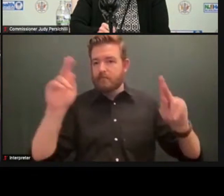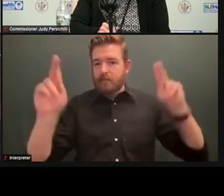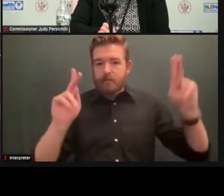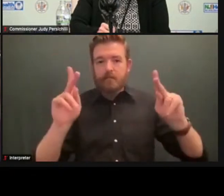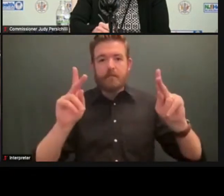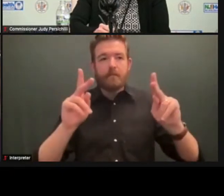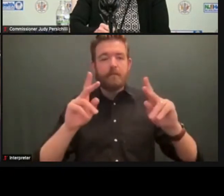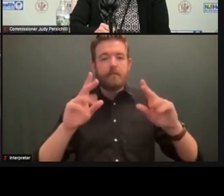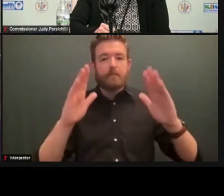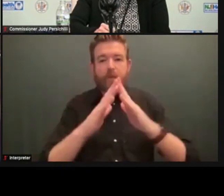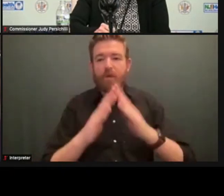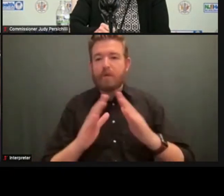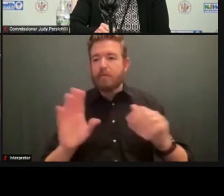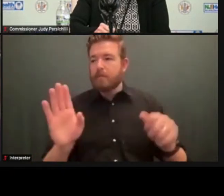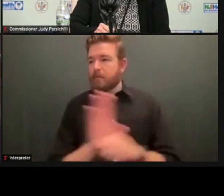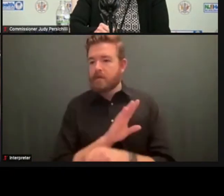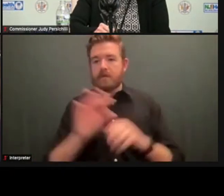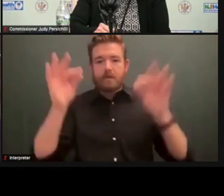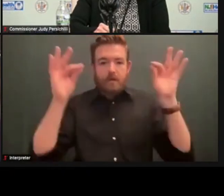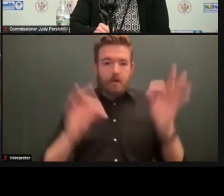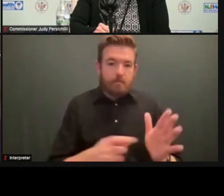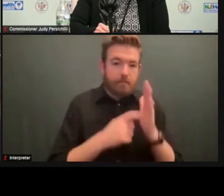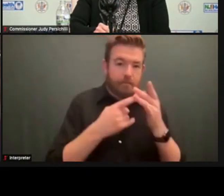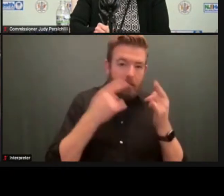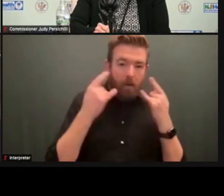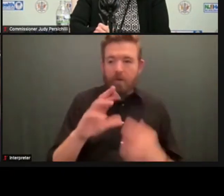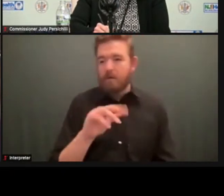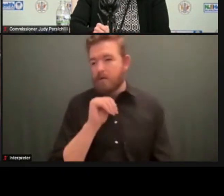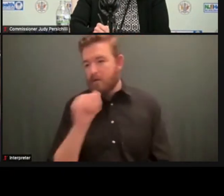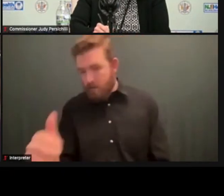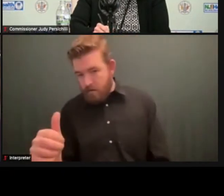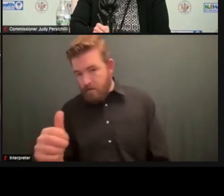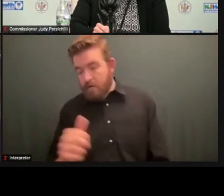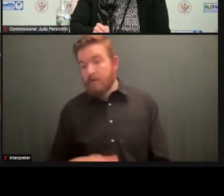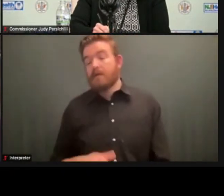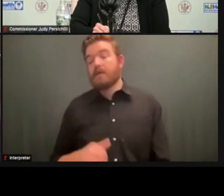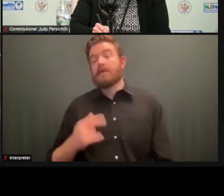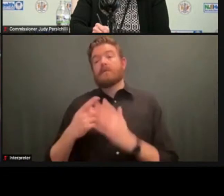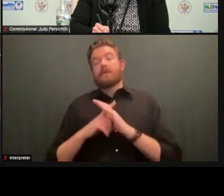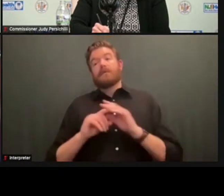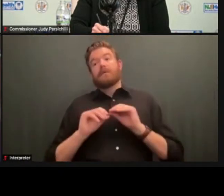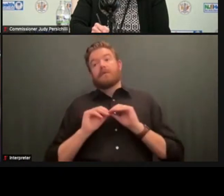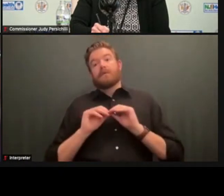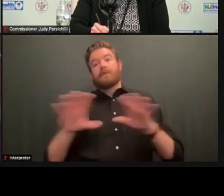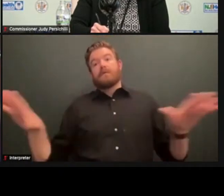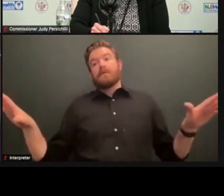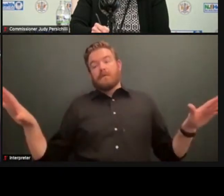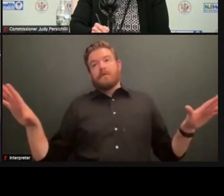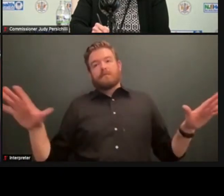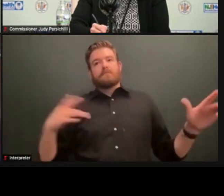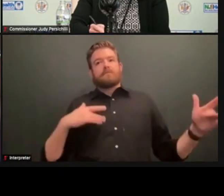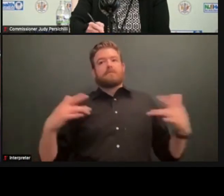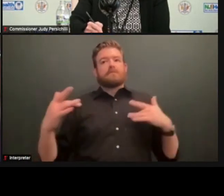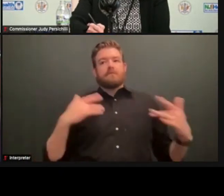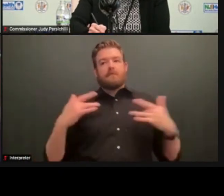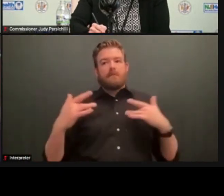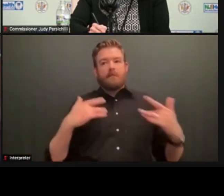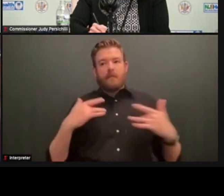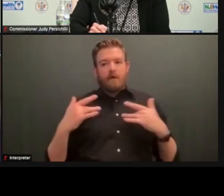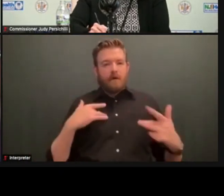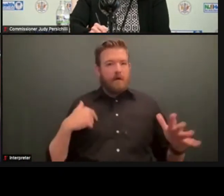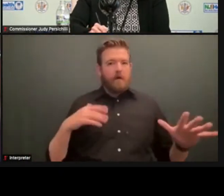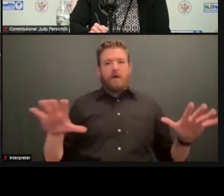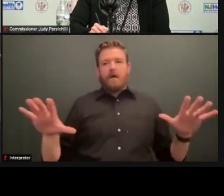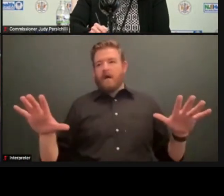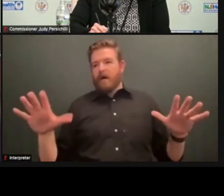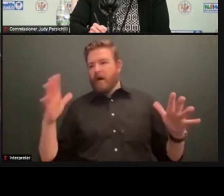Early on in the pandemic, we were worried about unintended consequences. That's when we knew little. In other